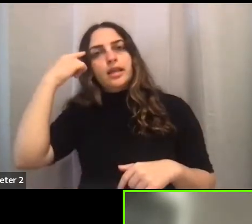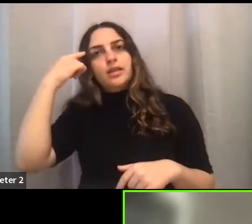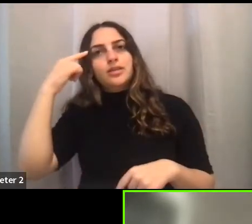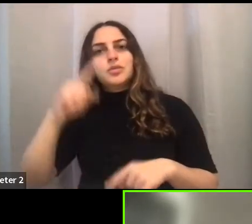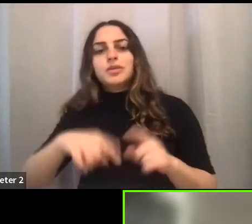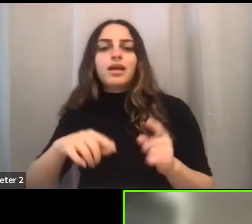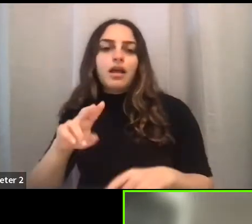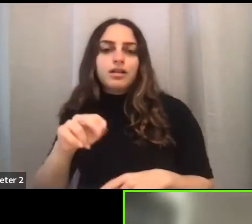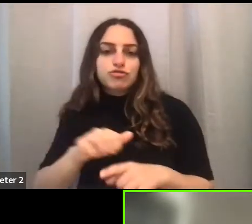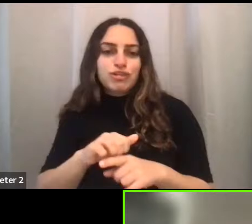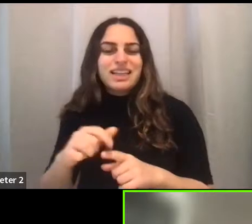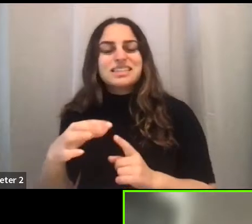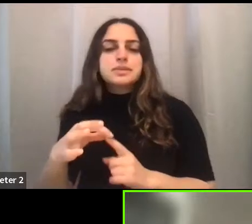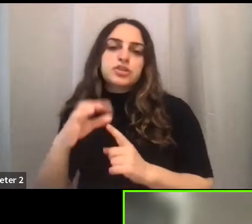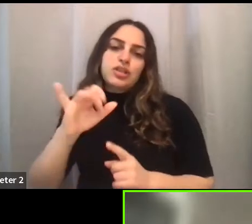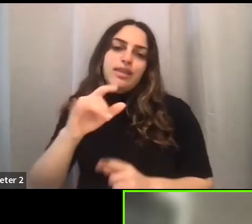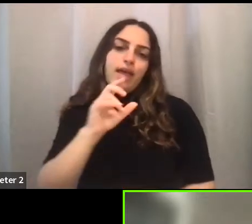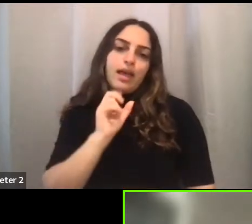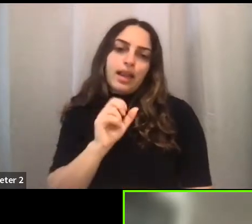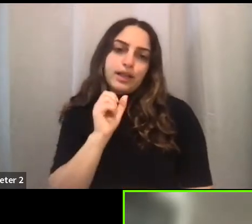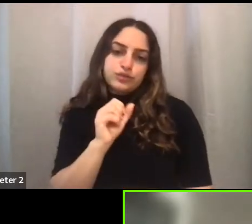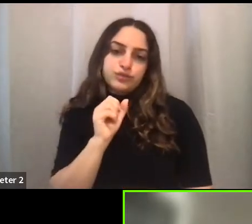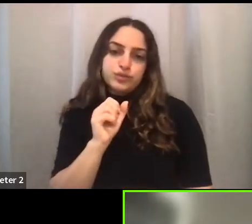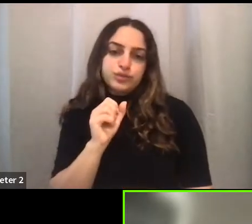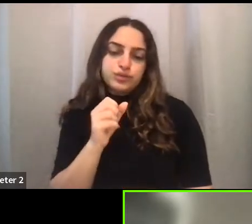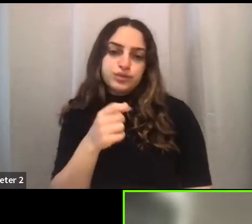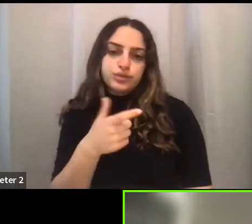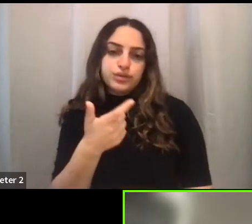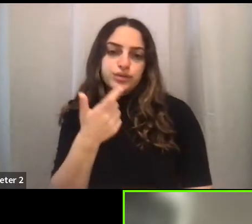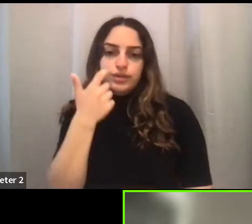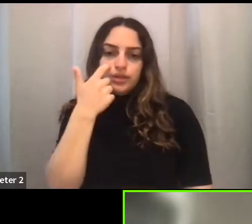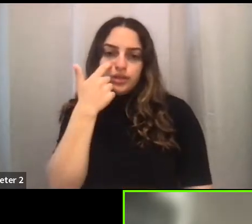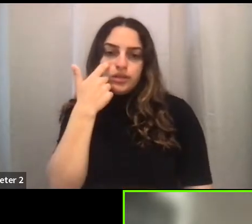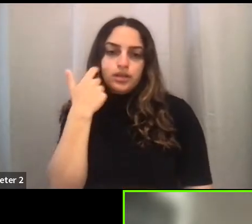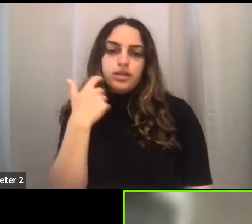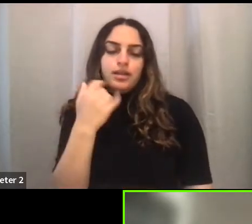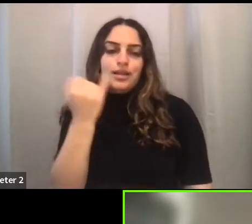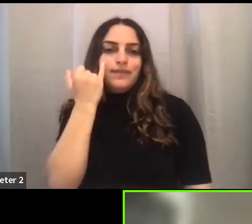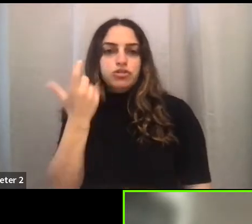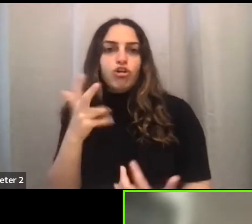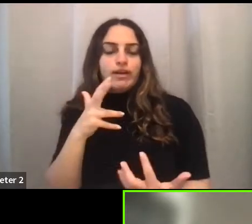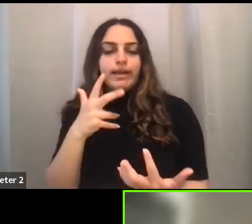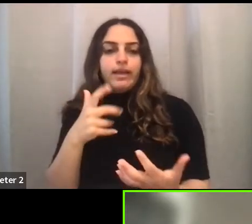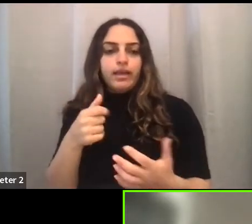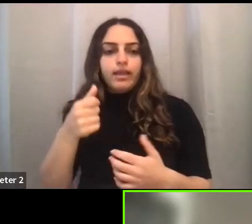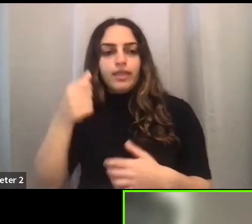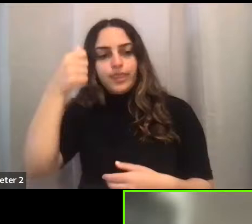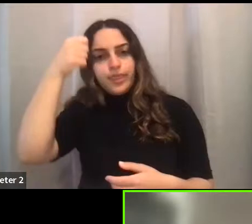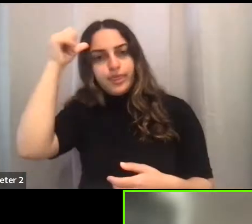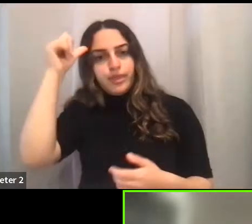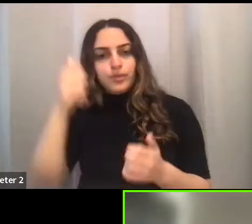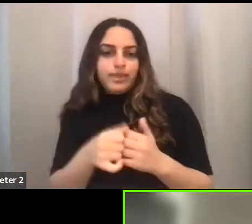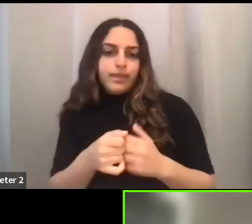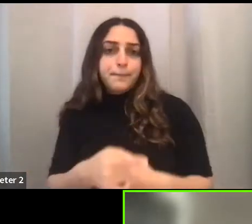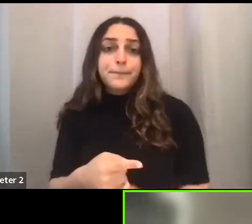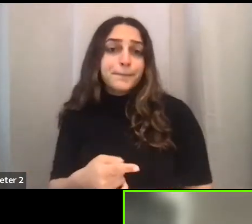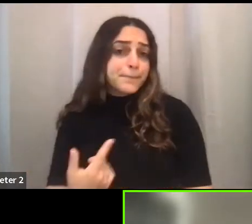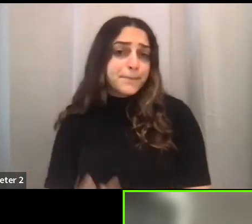age and they like like it's instilled within them um